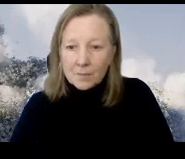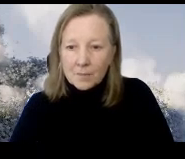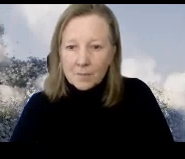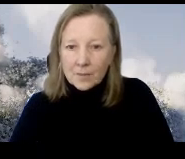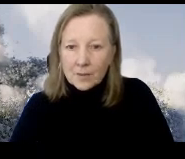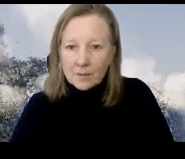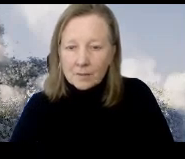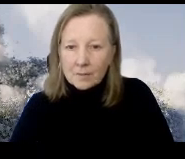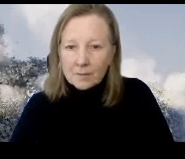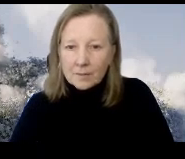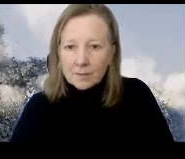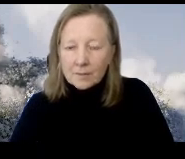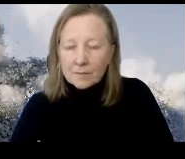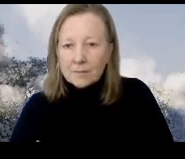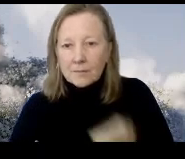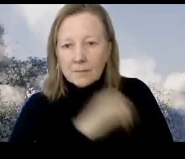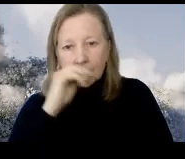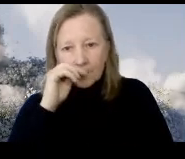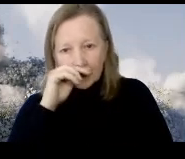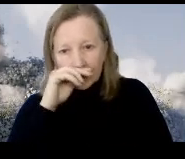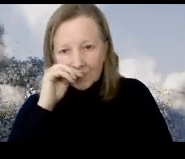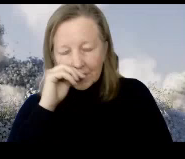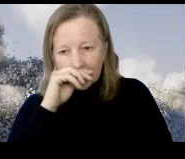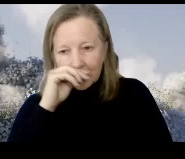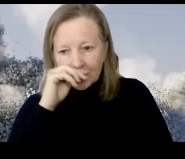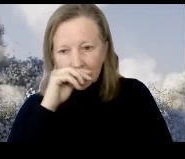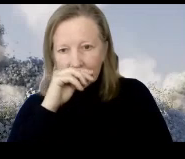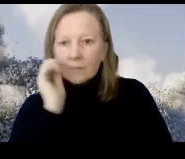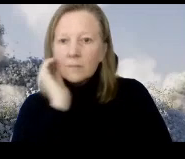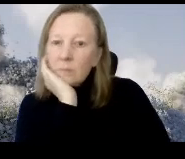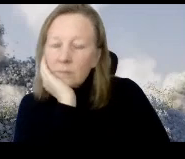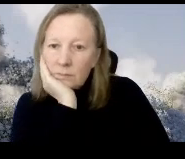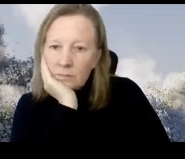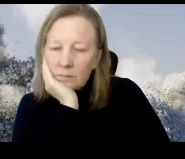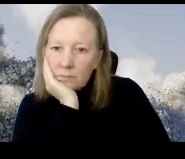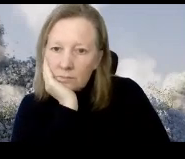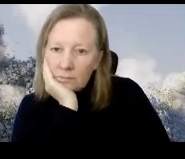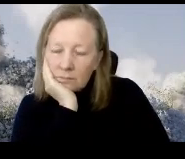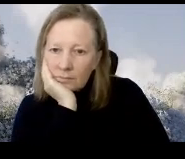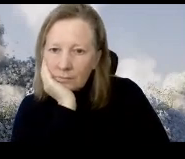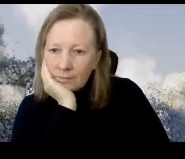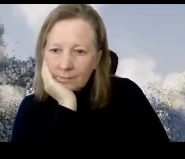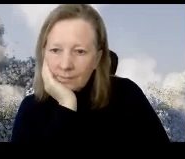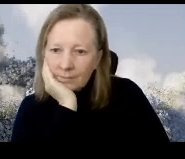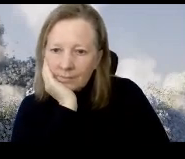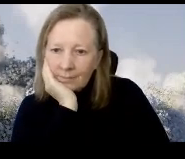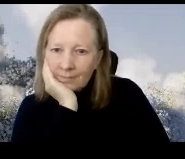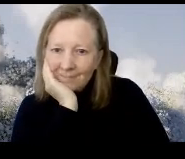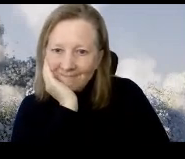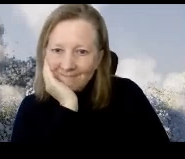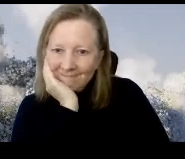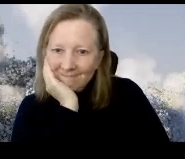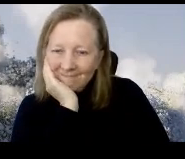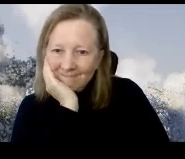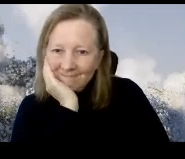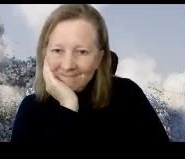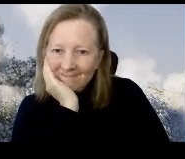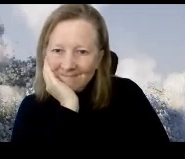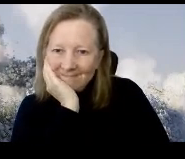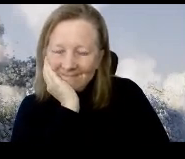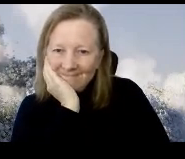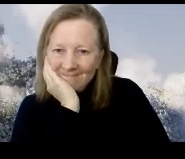my medium of instruction certificate from my educational institute is to meet the requirement of CLB 6 to get